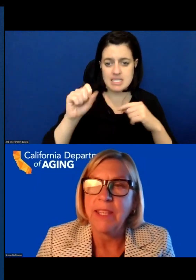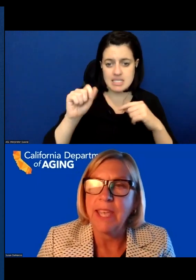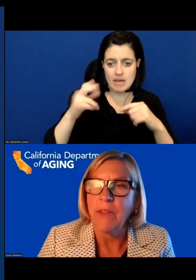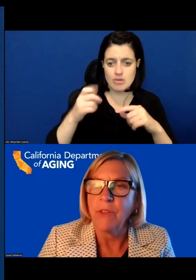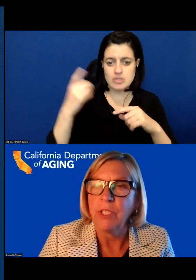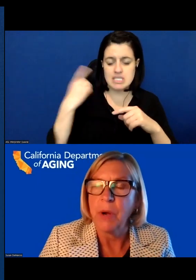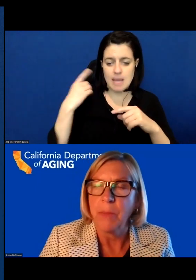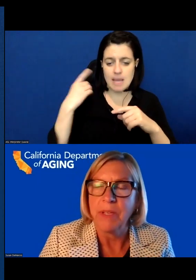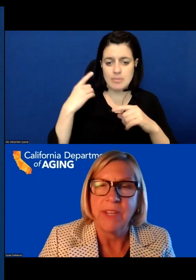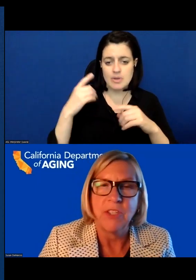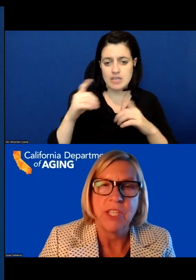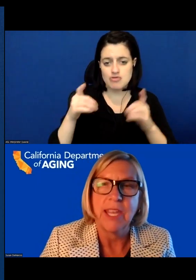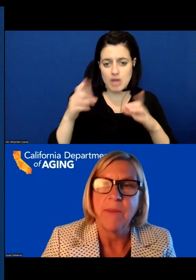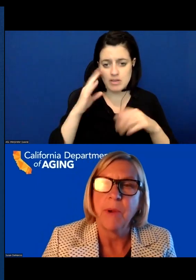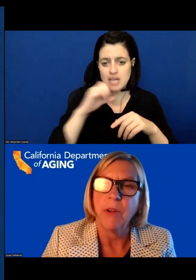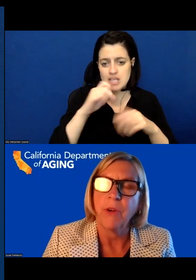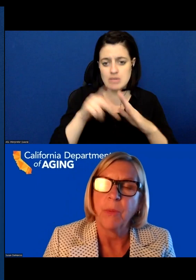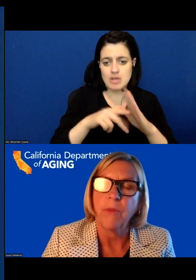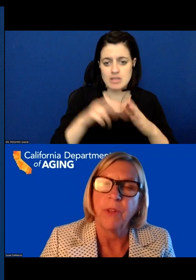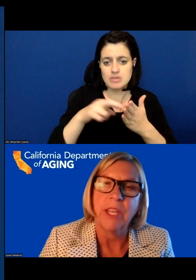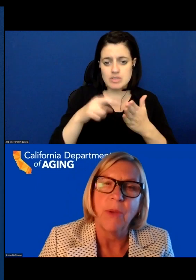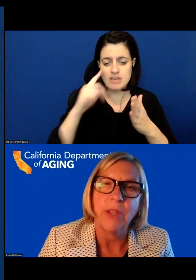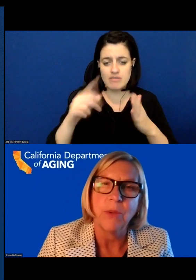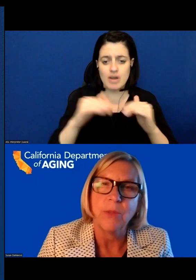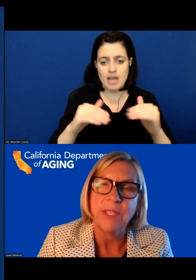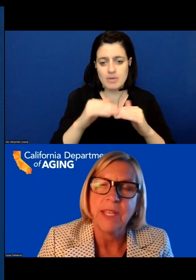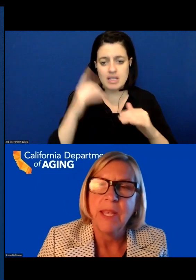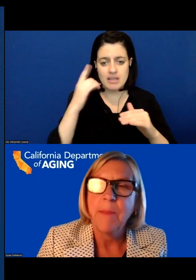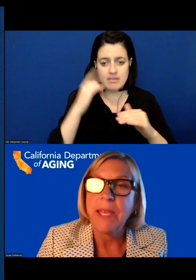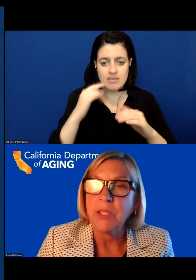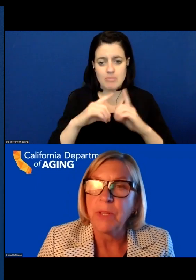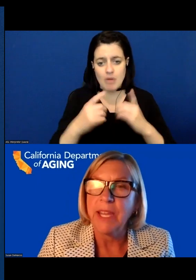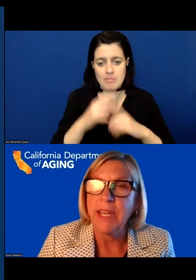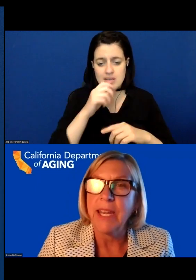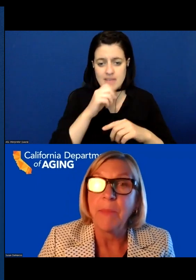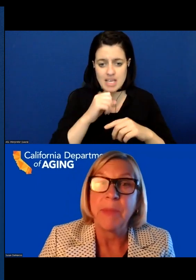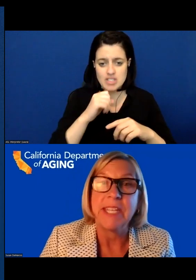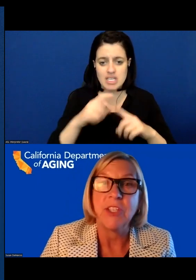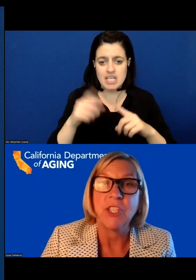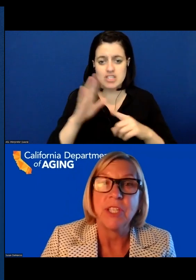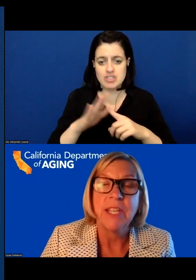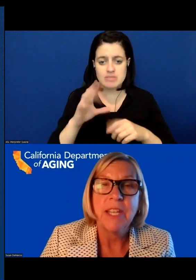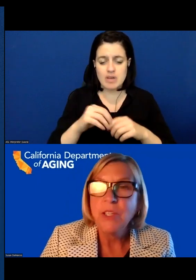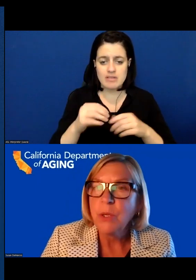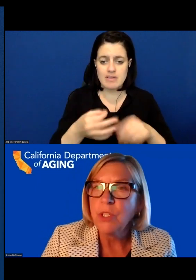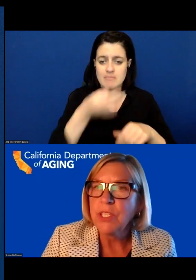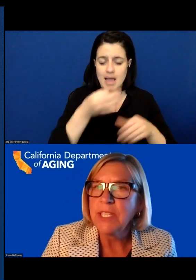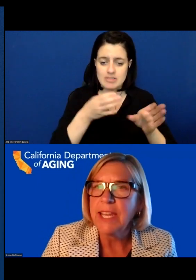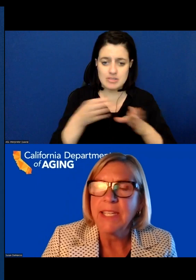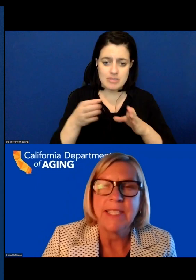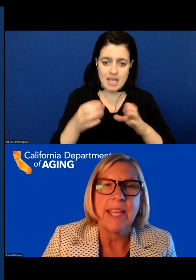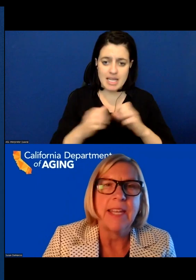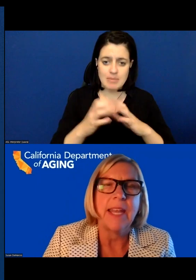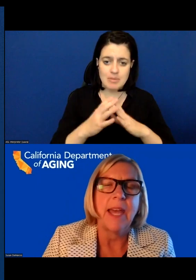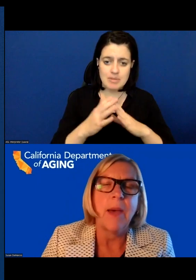Research and Equity at the California Department of Aging. And part of her portfolio includes master plan implementation. So just as